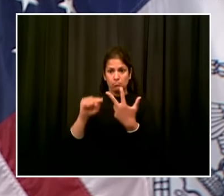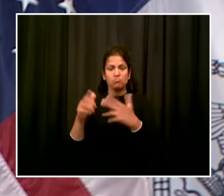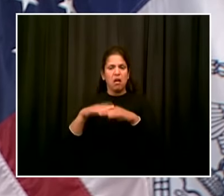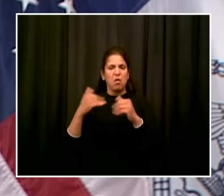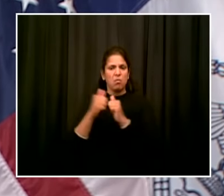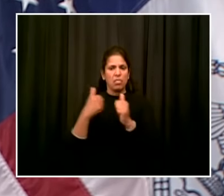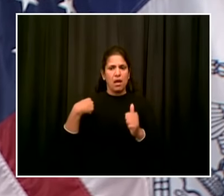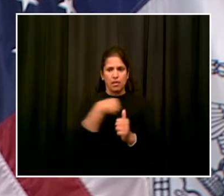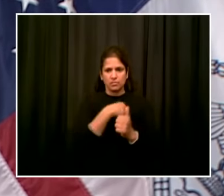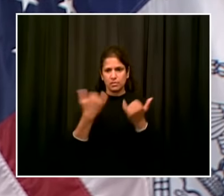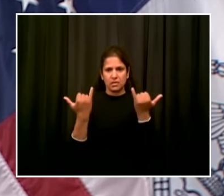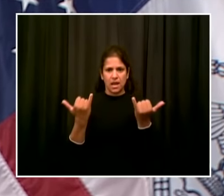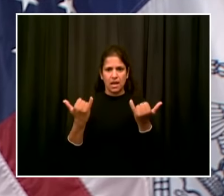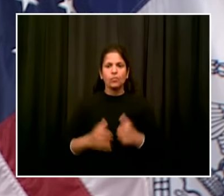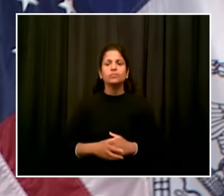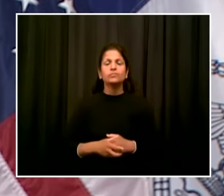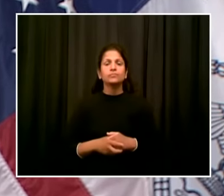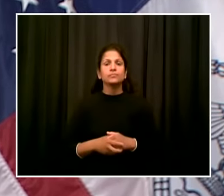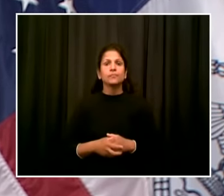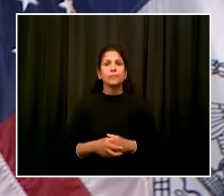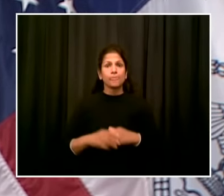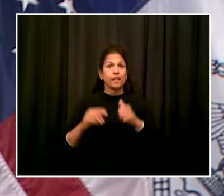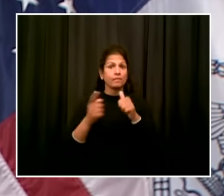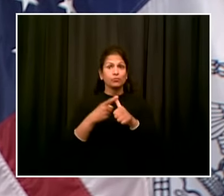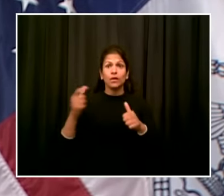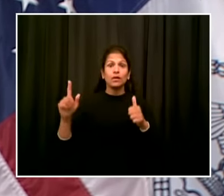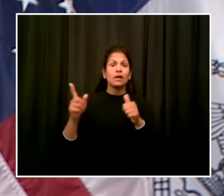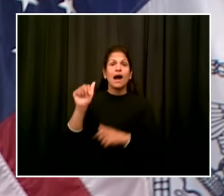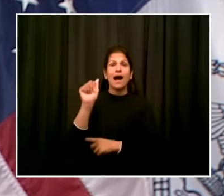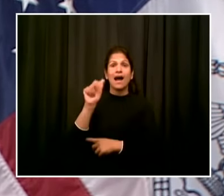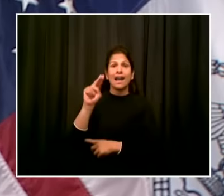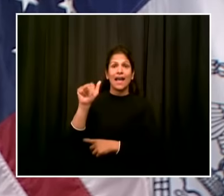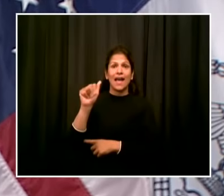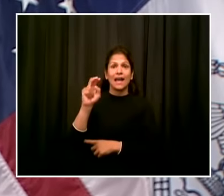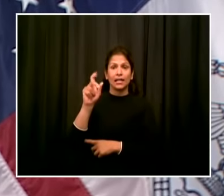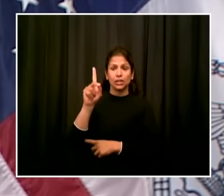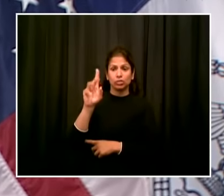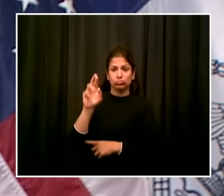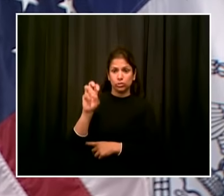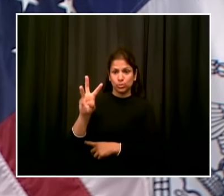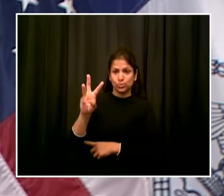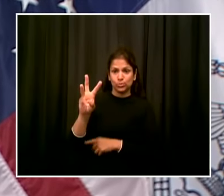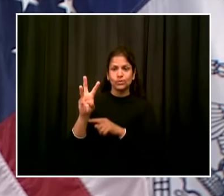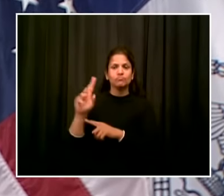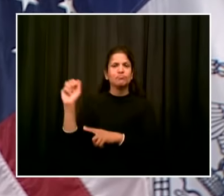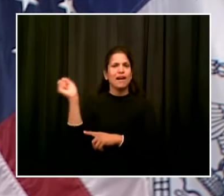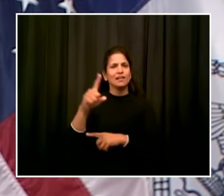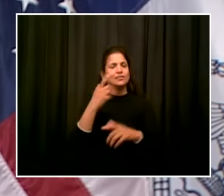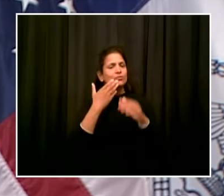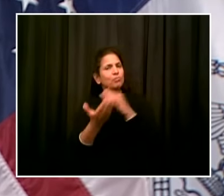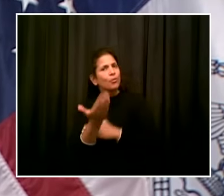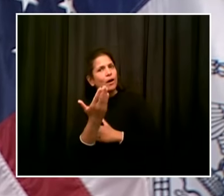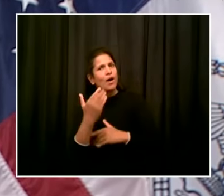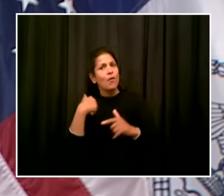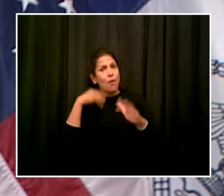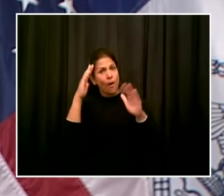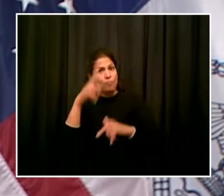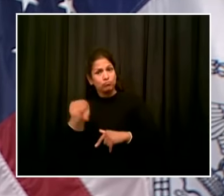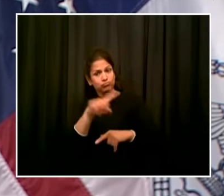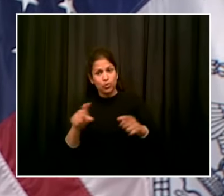Oh, always nice to be in the leadoff spot. I just try to get on base here. Hope everybody's doing okay. Mayor, my first question has to do